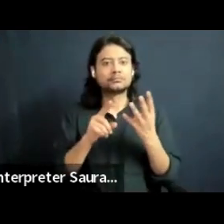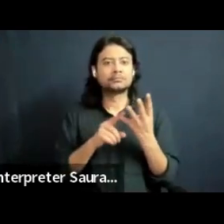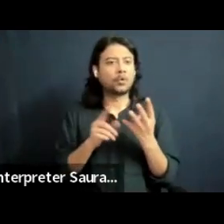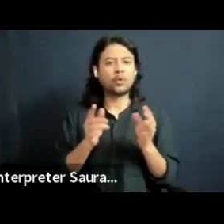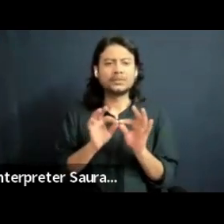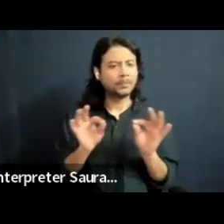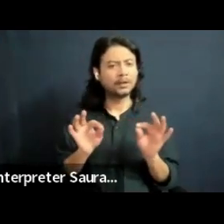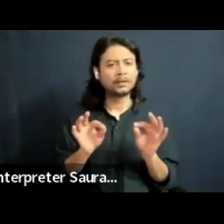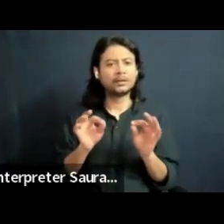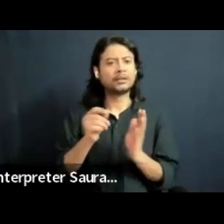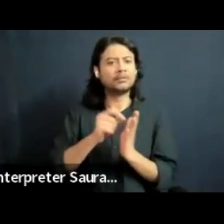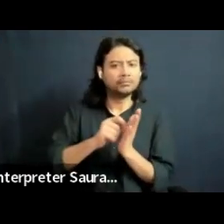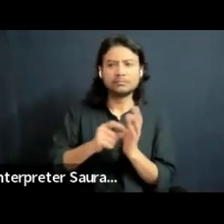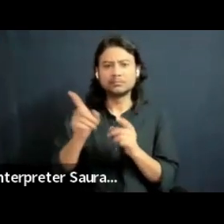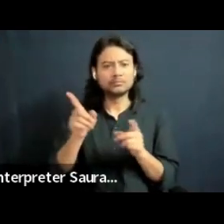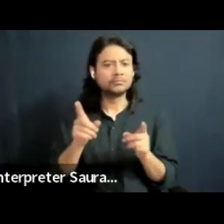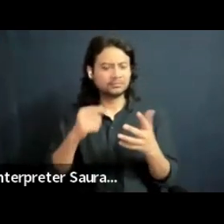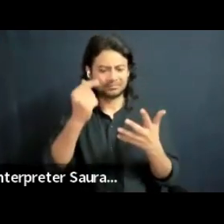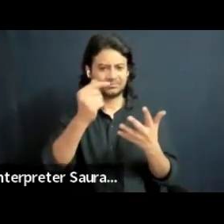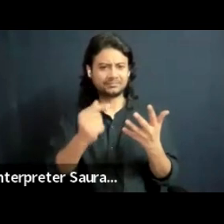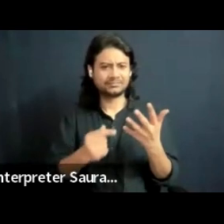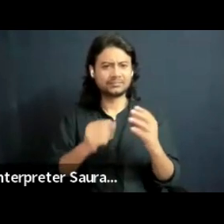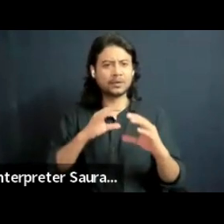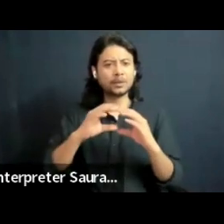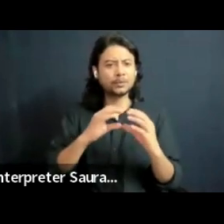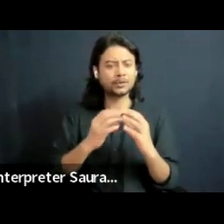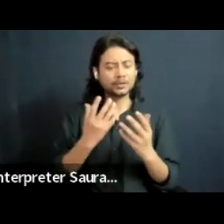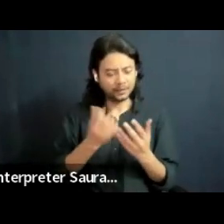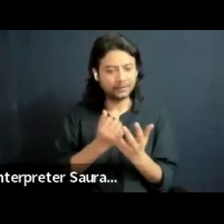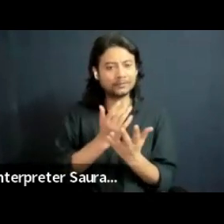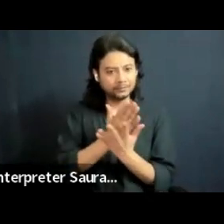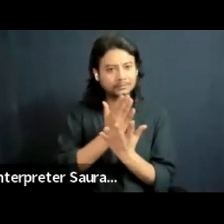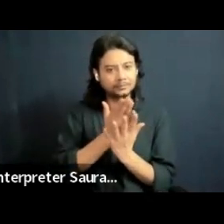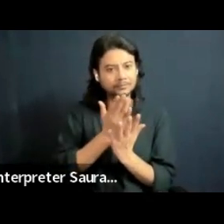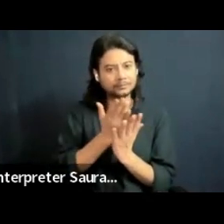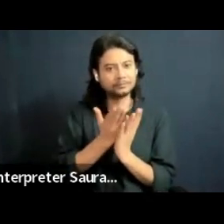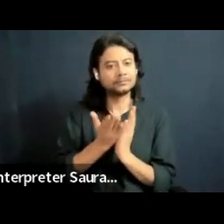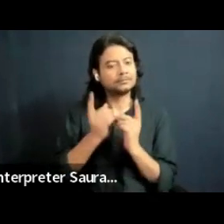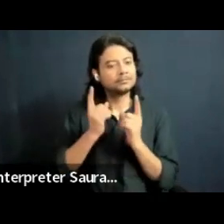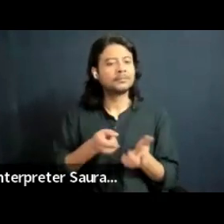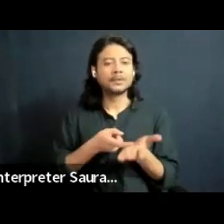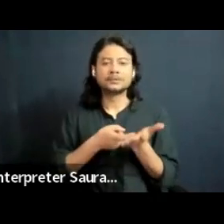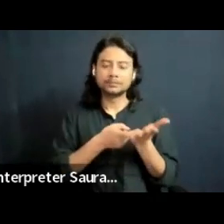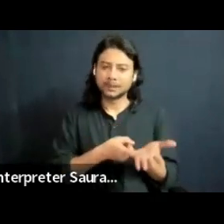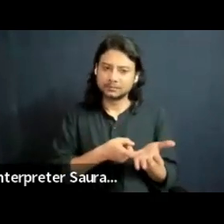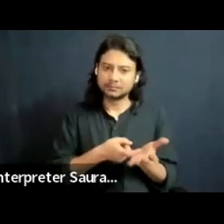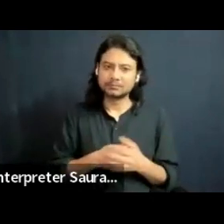in. And these are the things that we have to recognize, because very often when a child doesn't communicate in the same way,